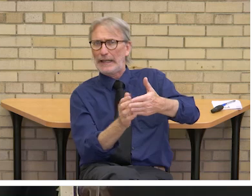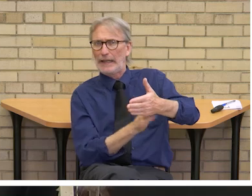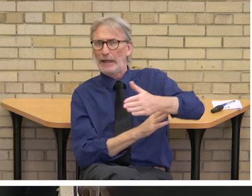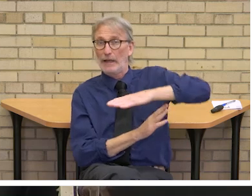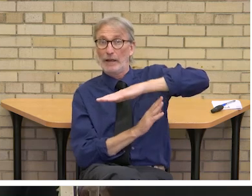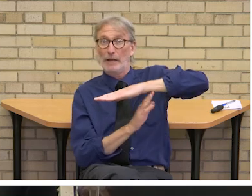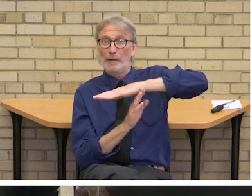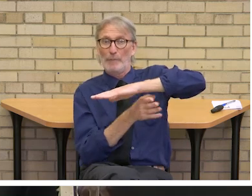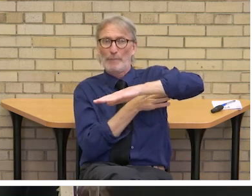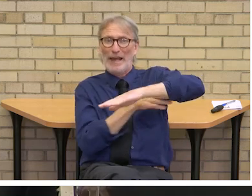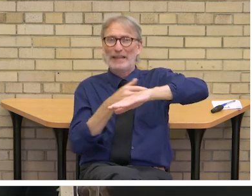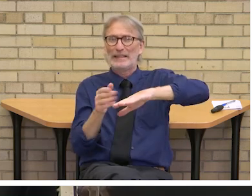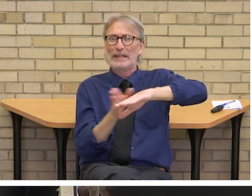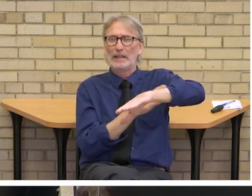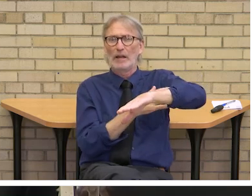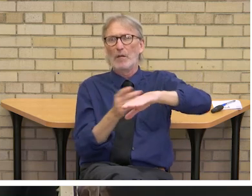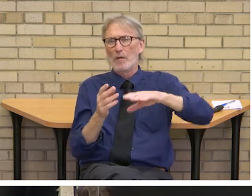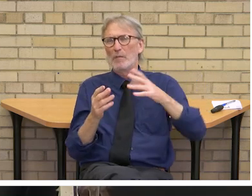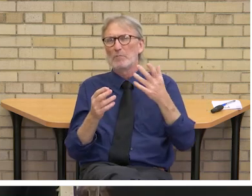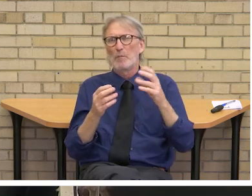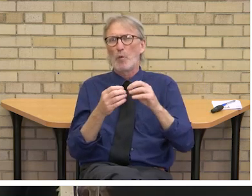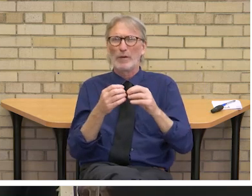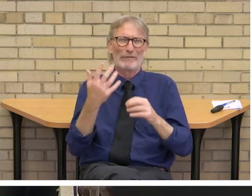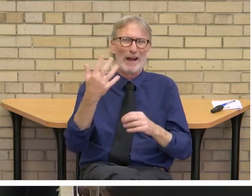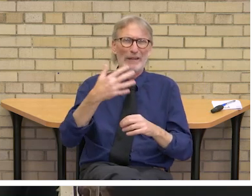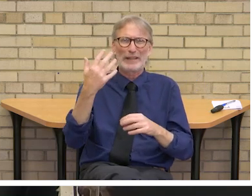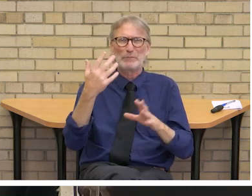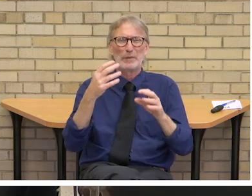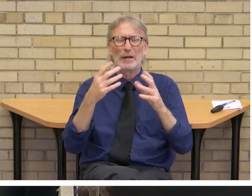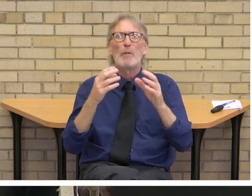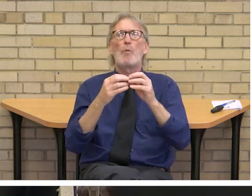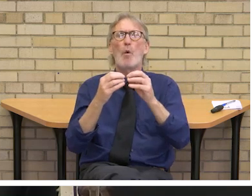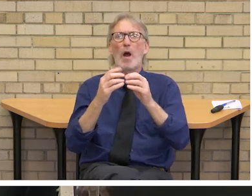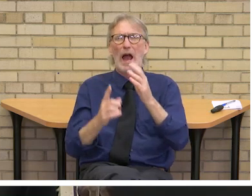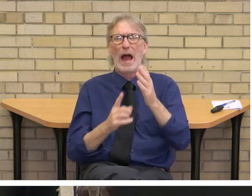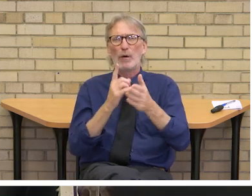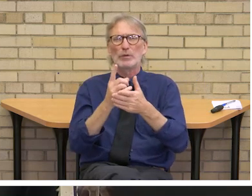will happen more days of the week and more hours in a week.